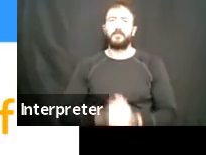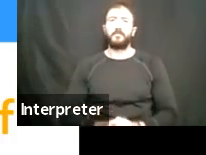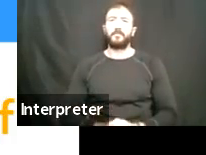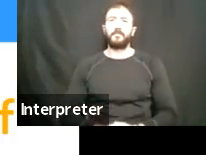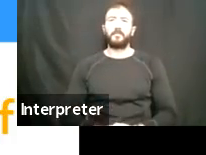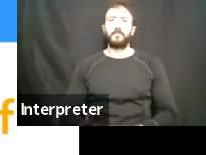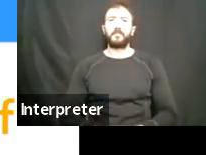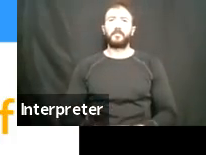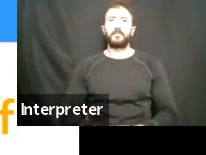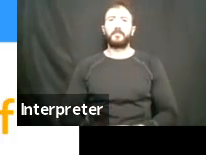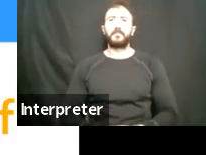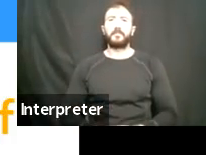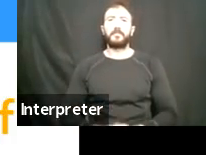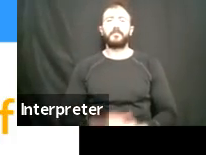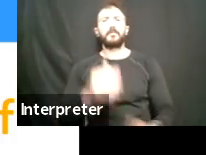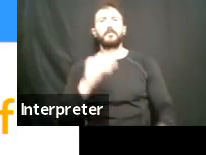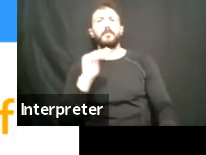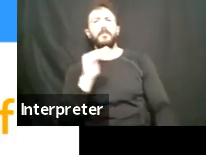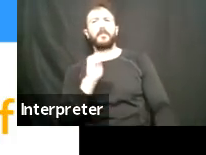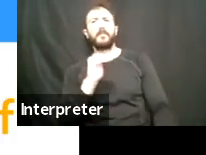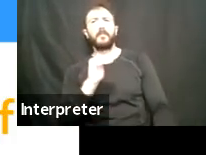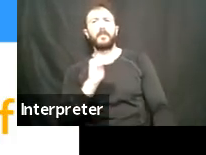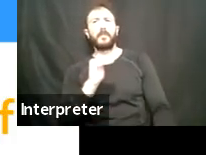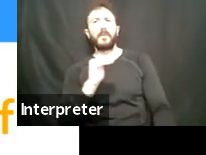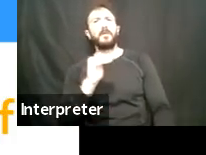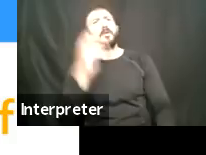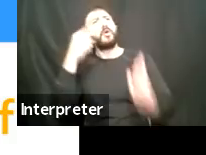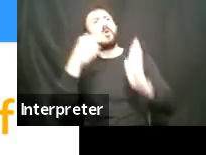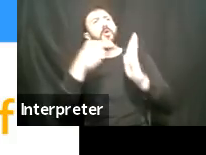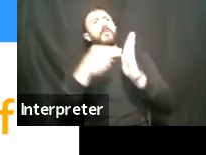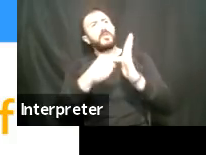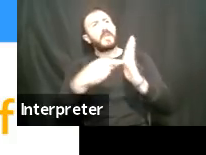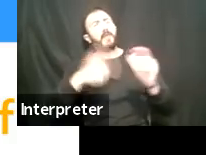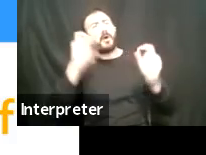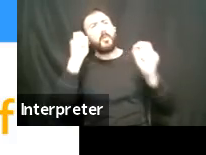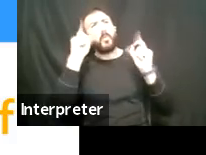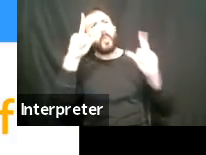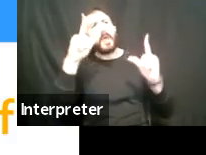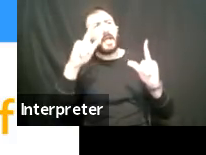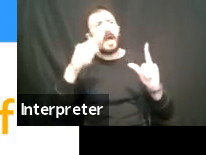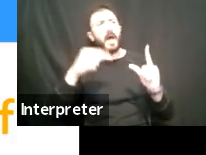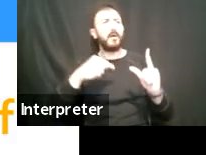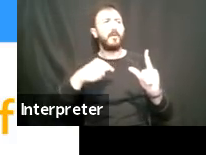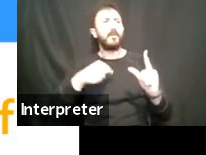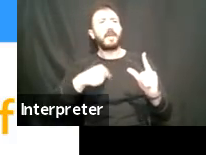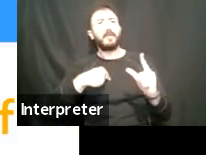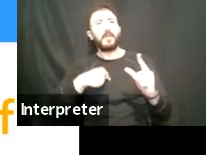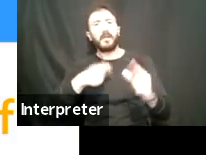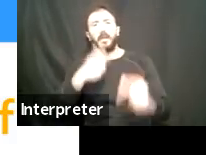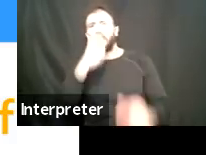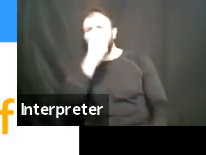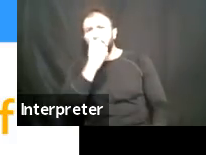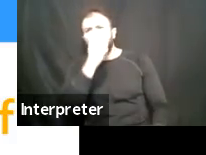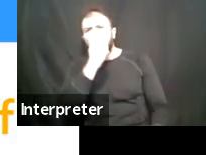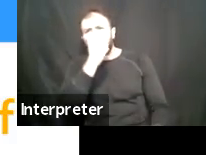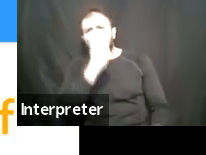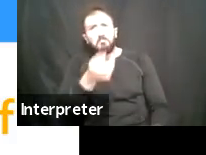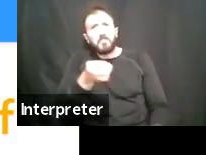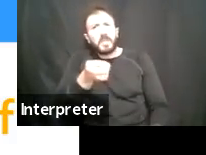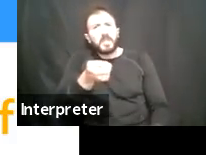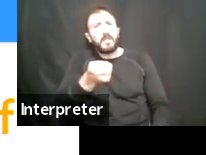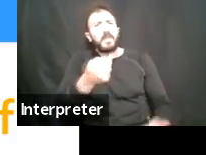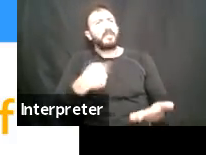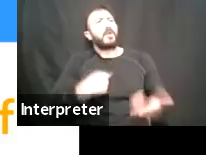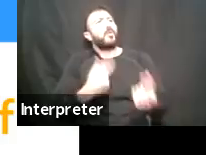Go ahead, Mark. Sabra, if I come down with the sniffles and I don't feel like coming to work, what kind of leave do I use? Yeah, so